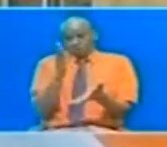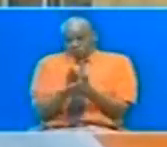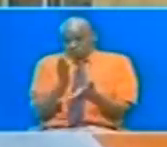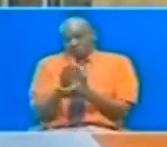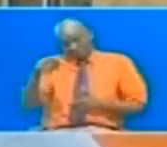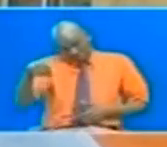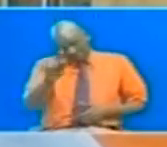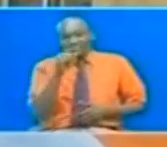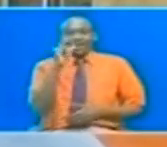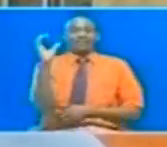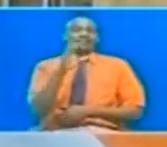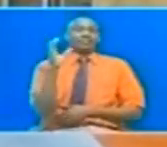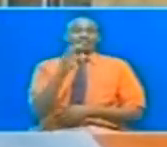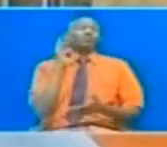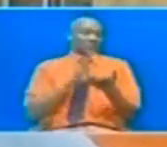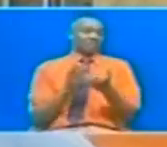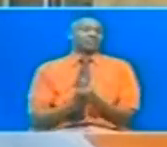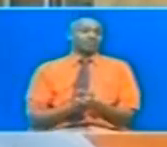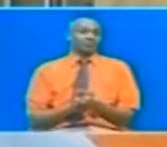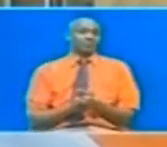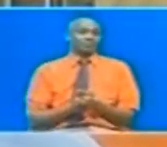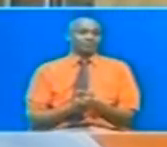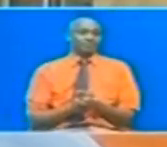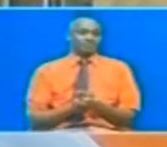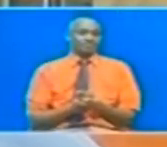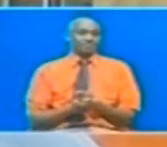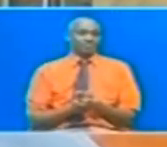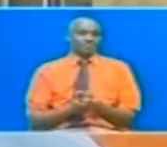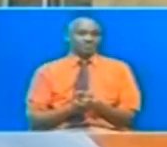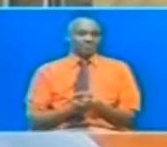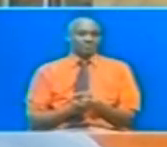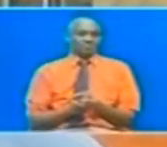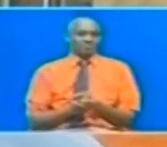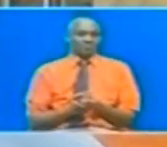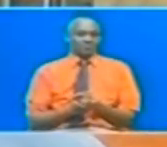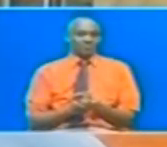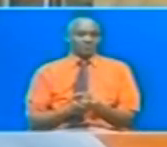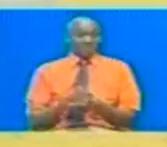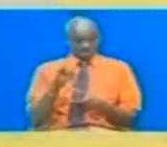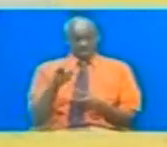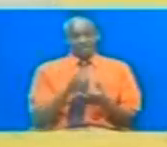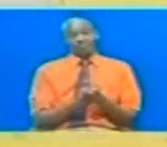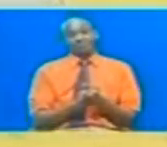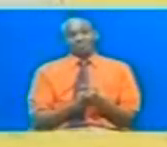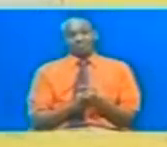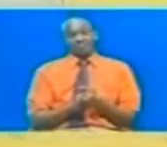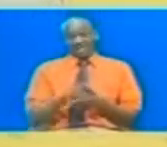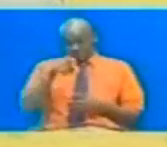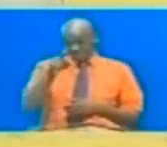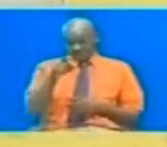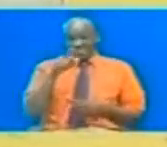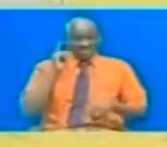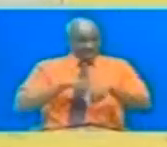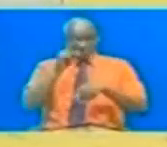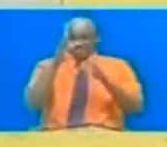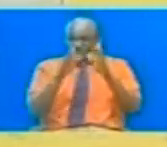indicating that he must have had some association with the ICC cases going on at The Hague. Yebe's murder is